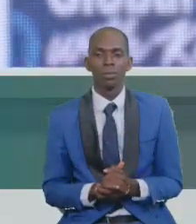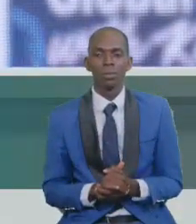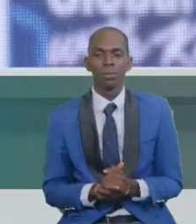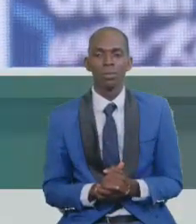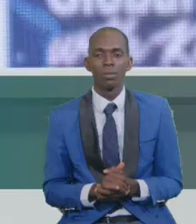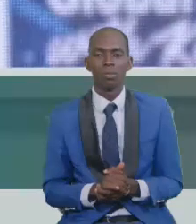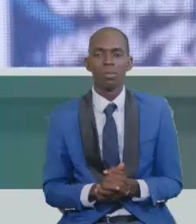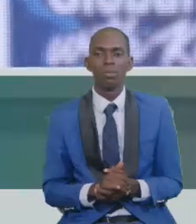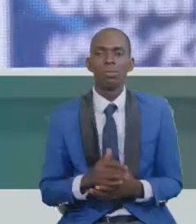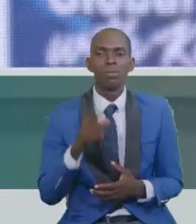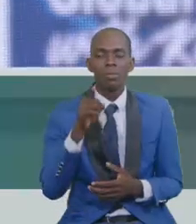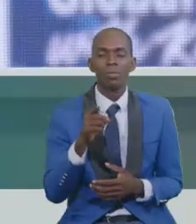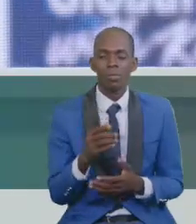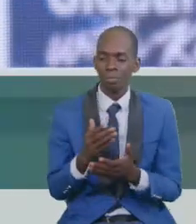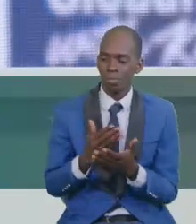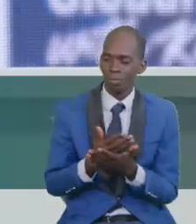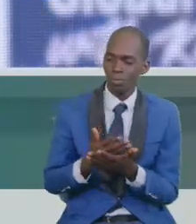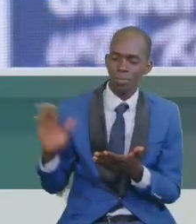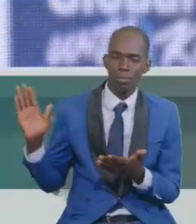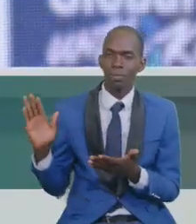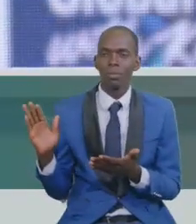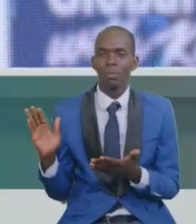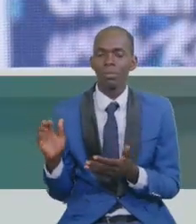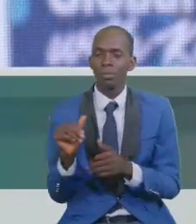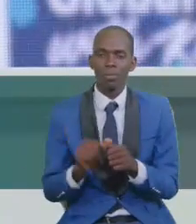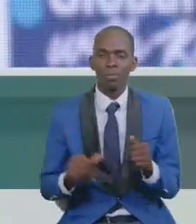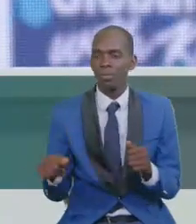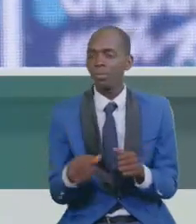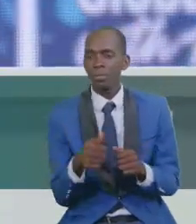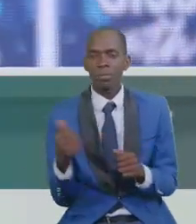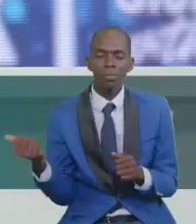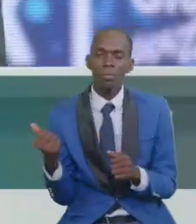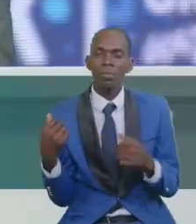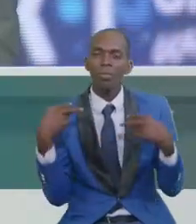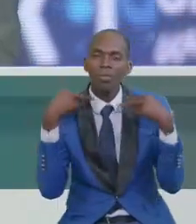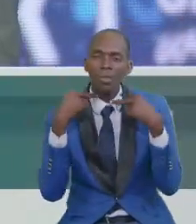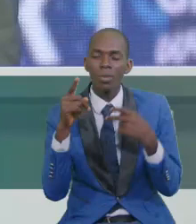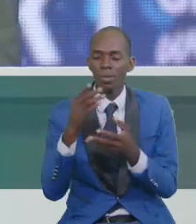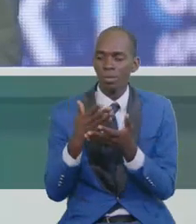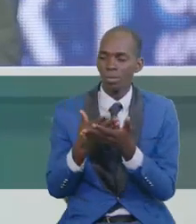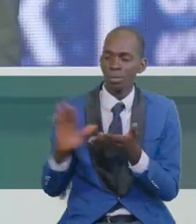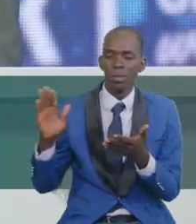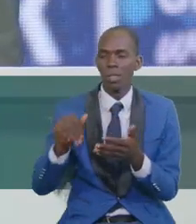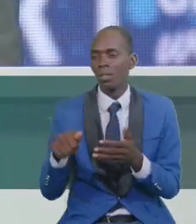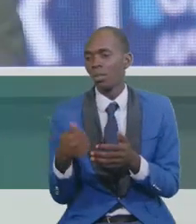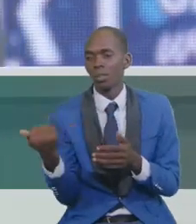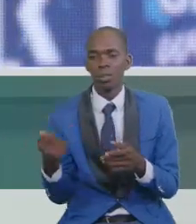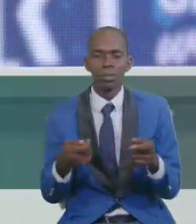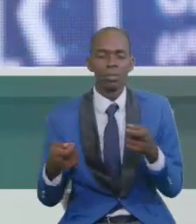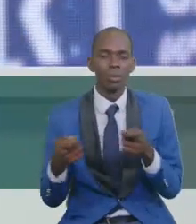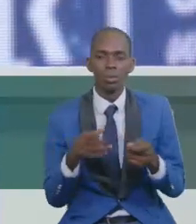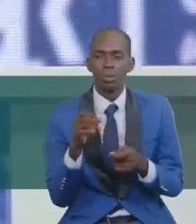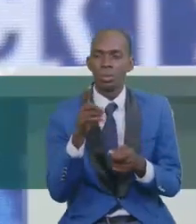You reject every other yoke. You reject every other control.